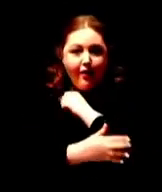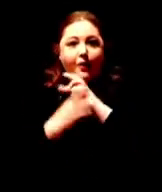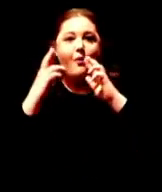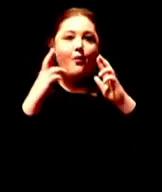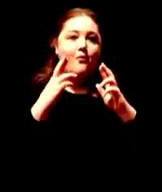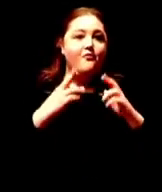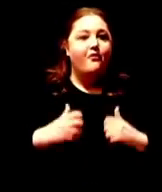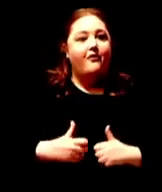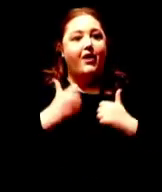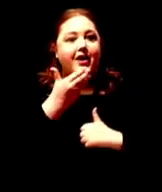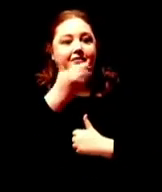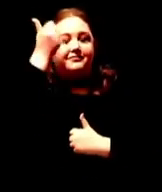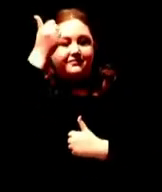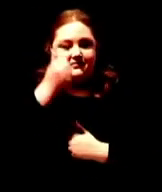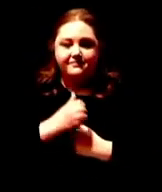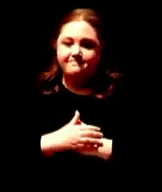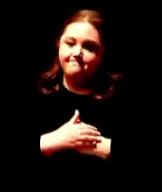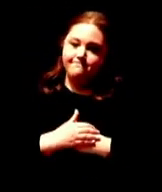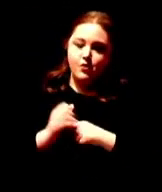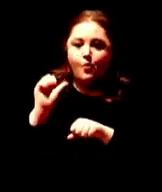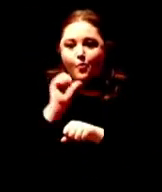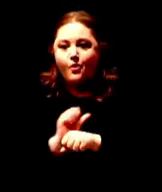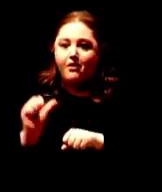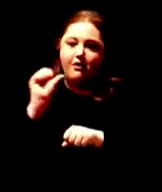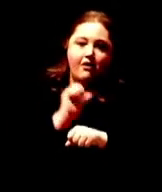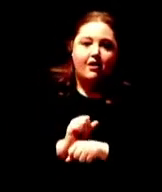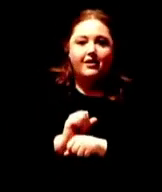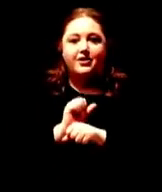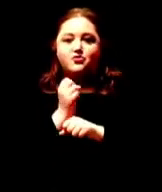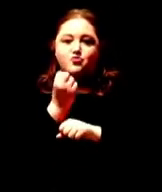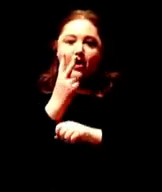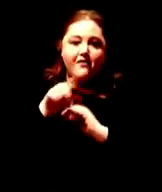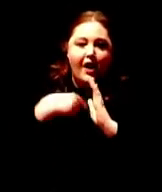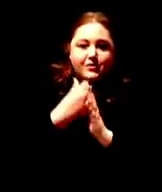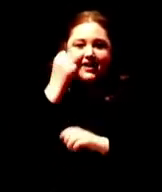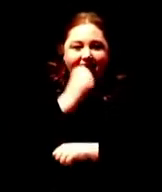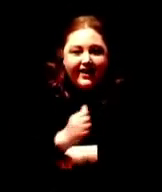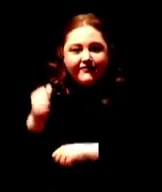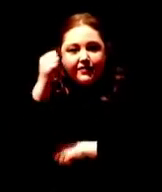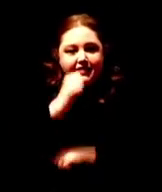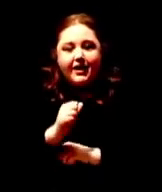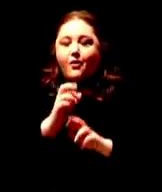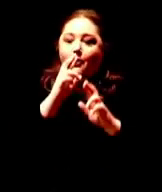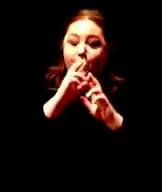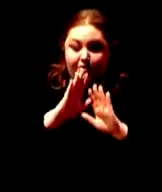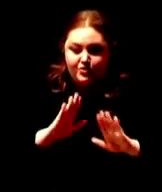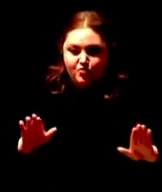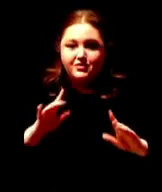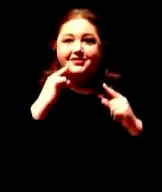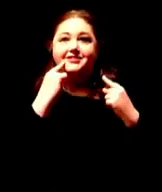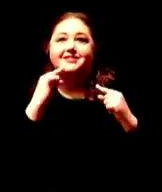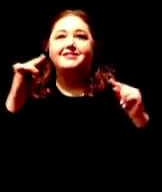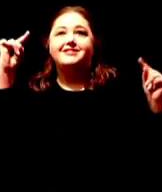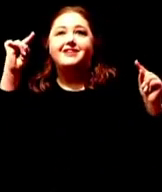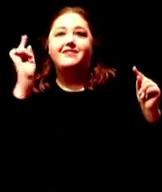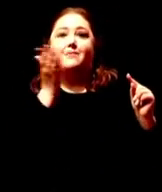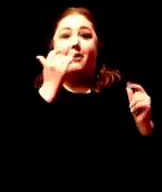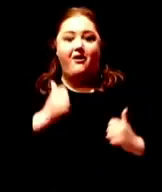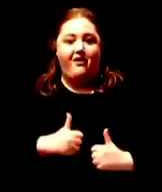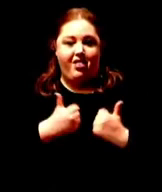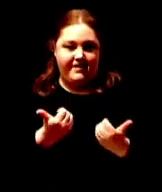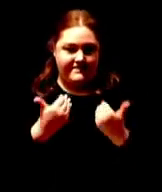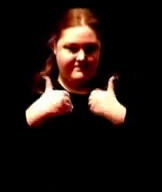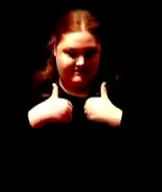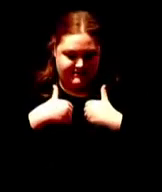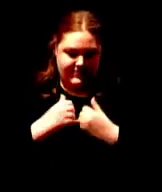life for their children, who would work over 12-hour shifts every day in hope that their children might succeed and have a better life than they